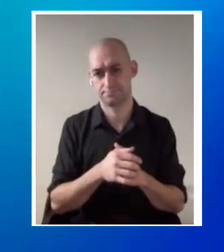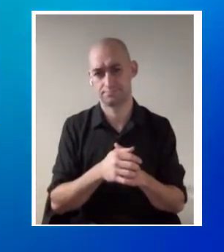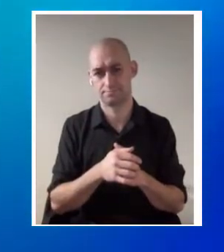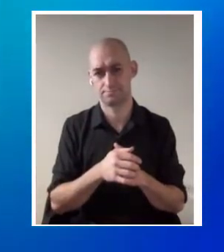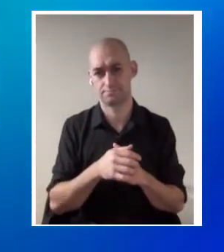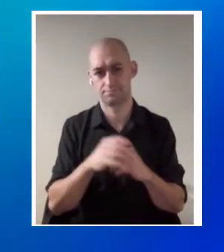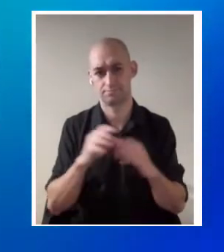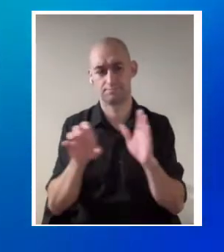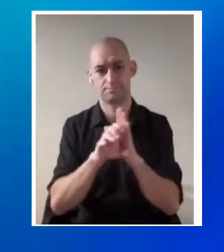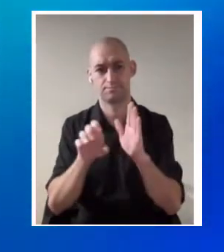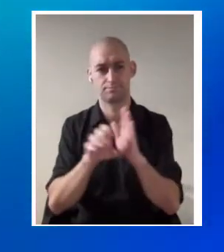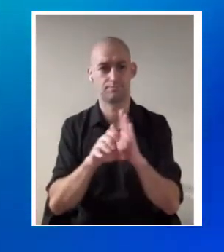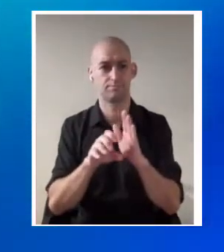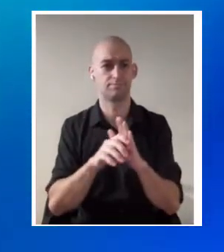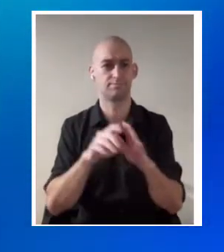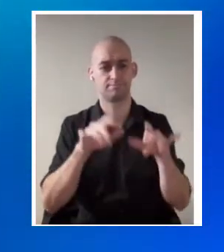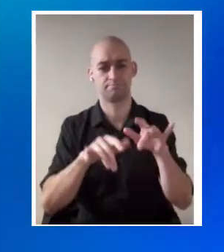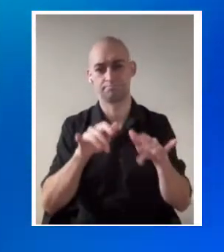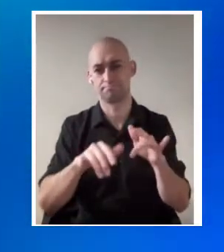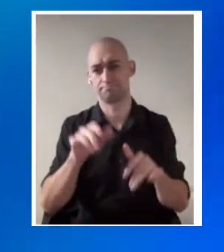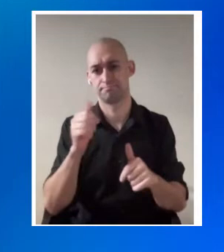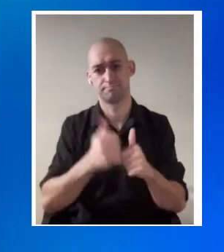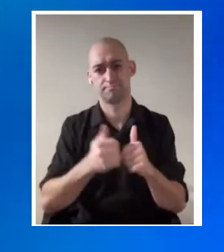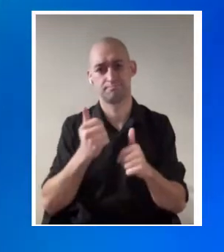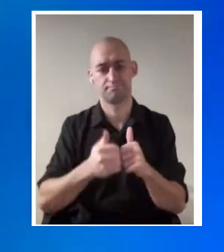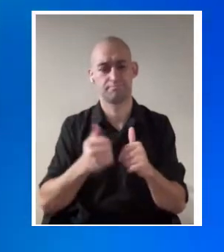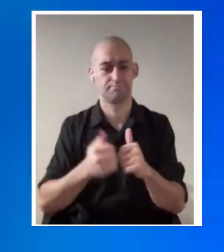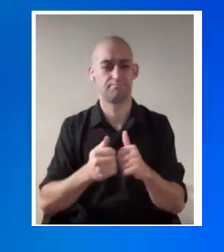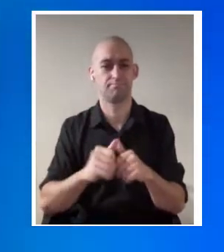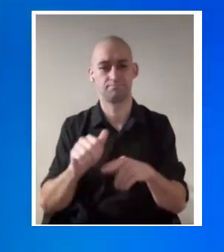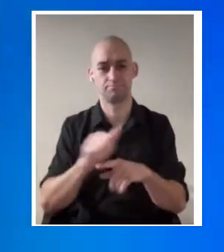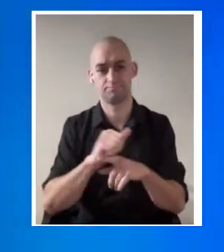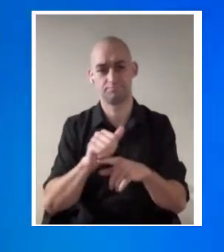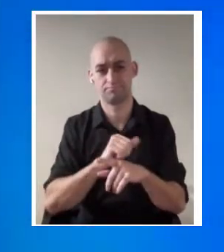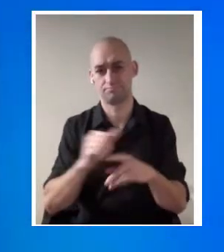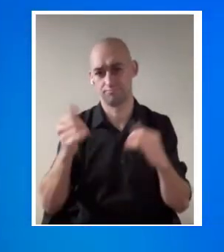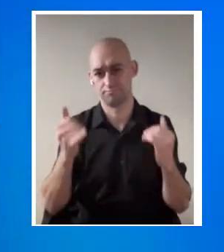example, let's type in our LACDA office.